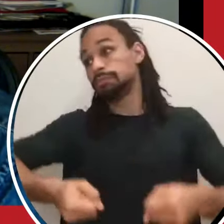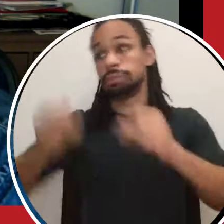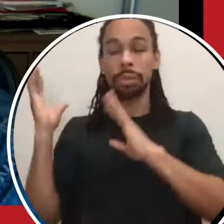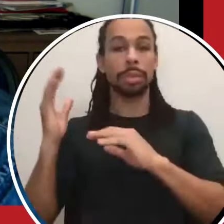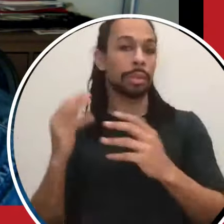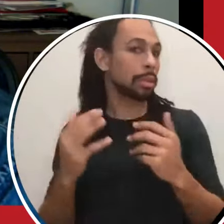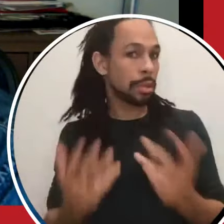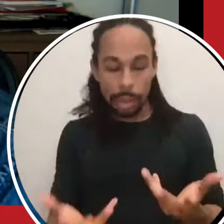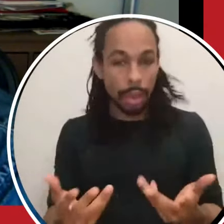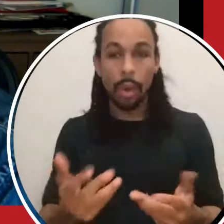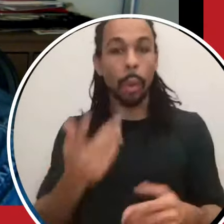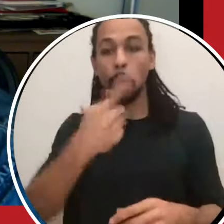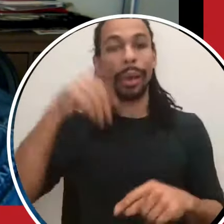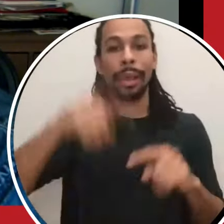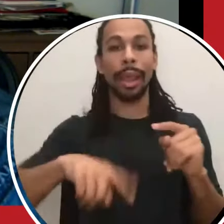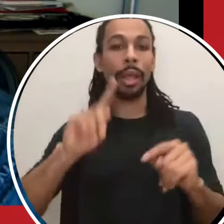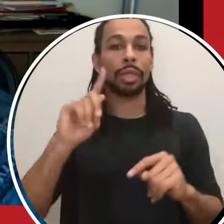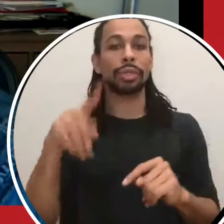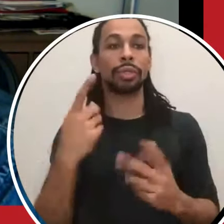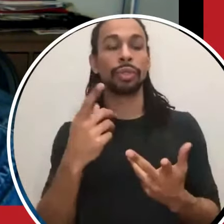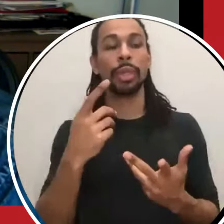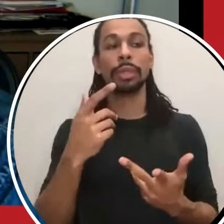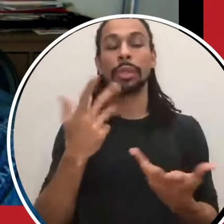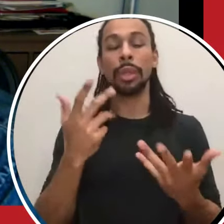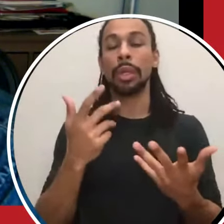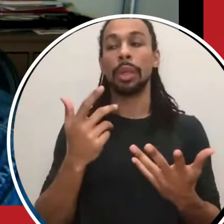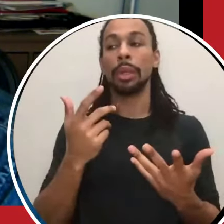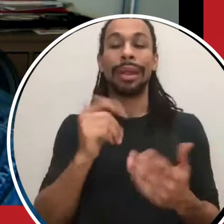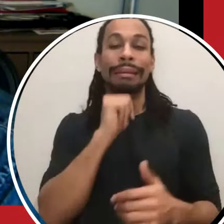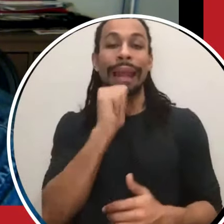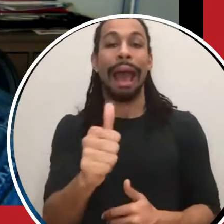think not engaging is an option,